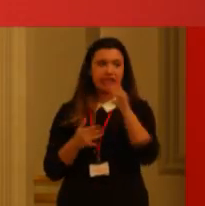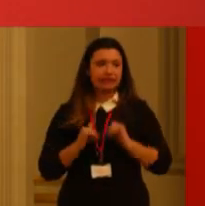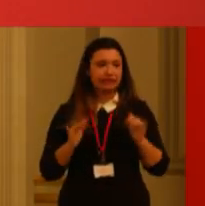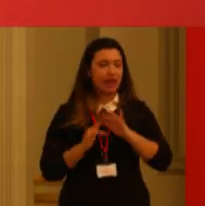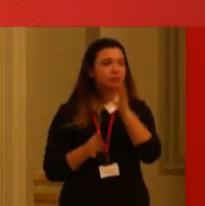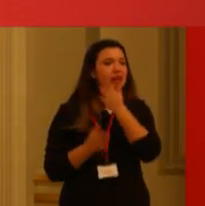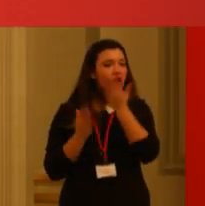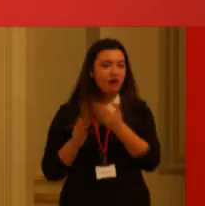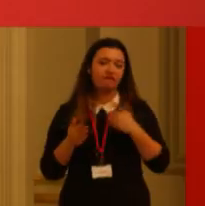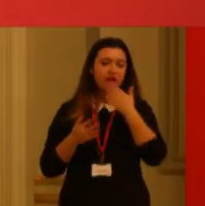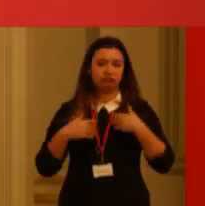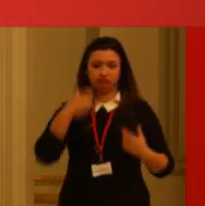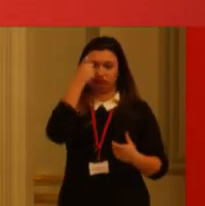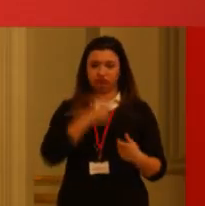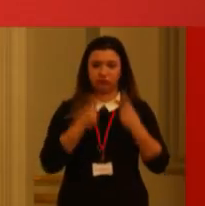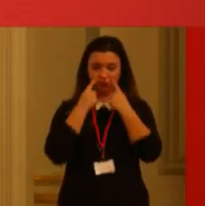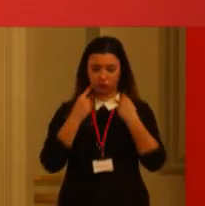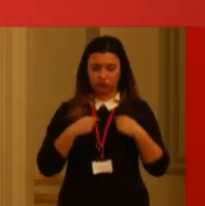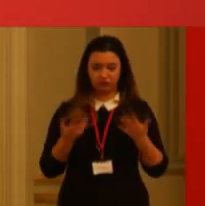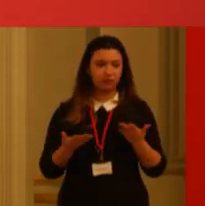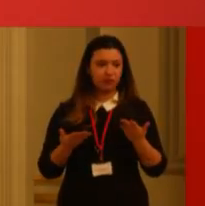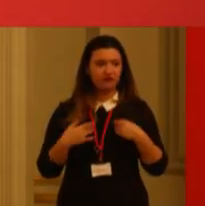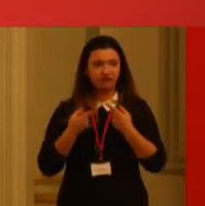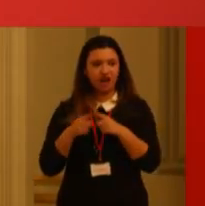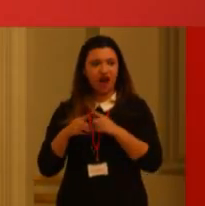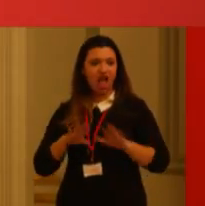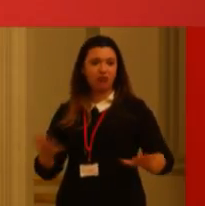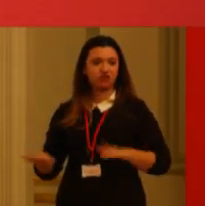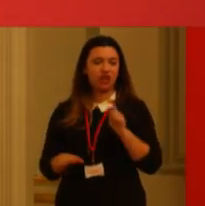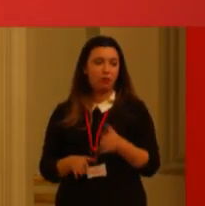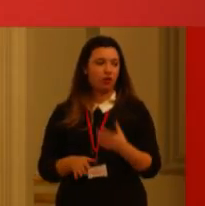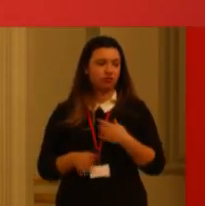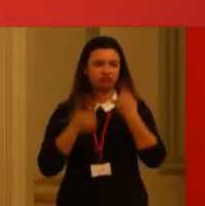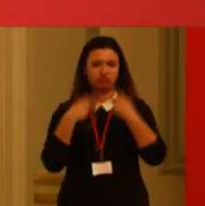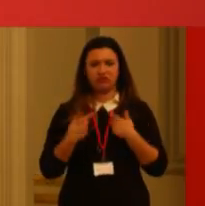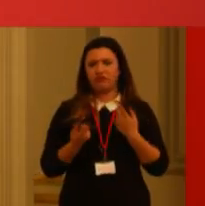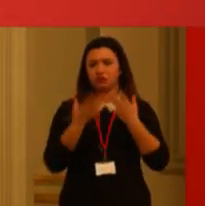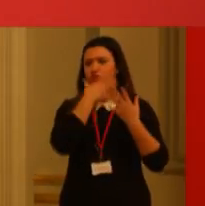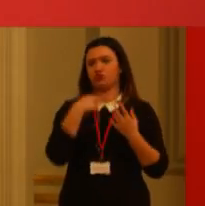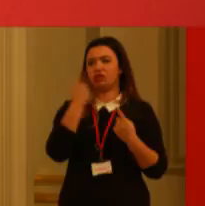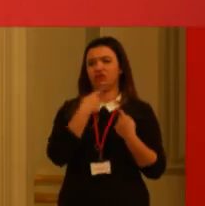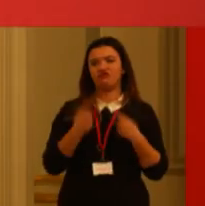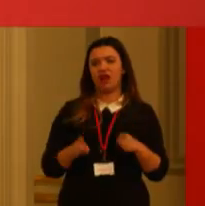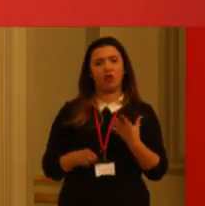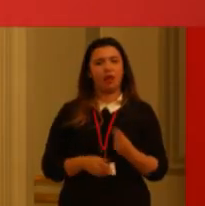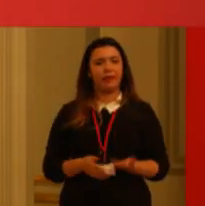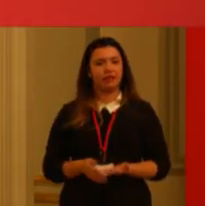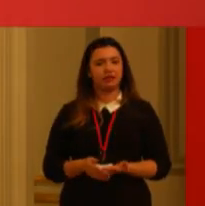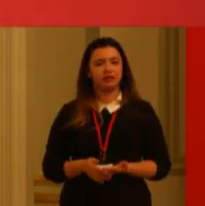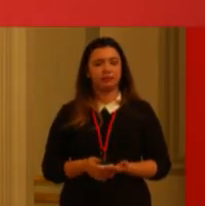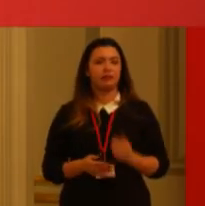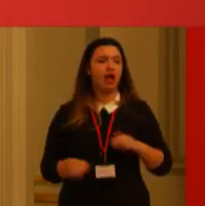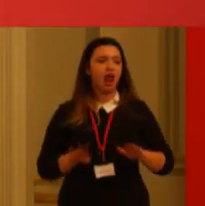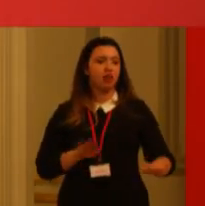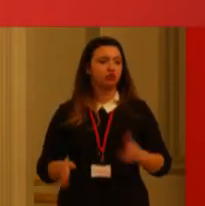hardly possible that you may disguise your identity, or you may always be confronted with discrimination because of the